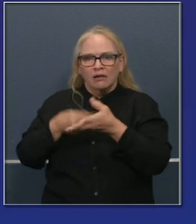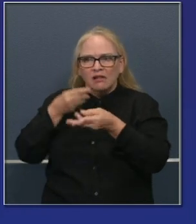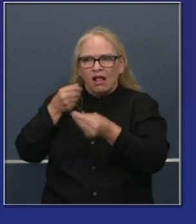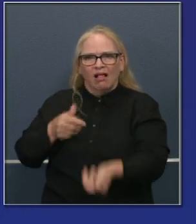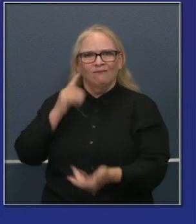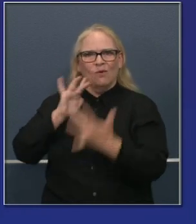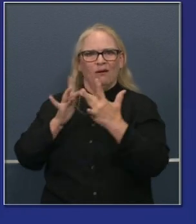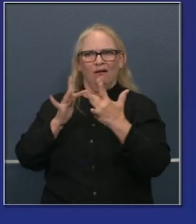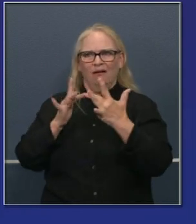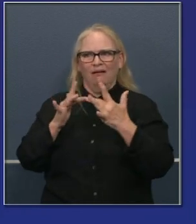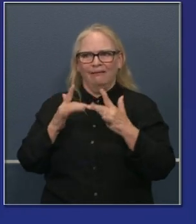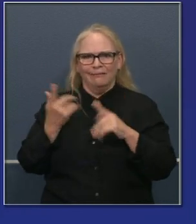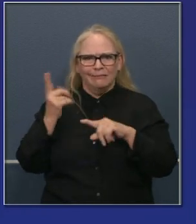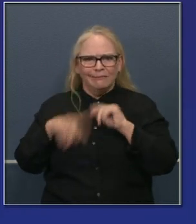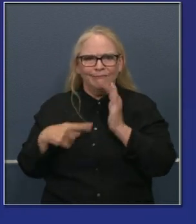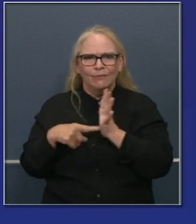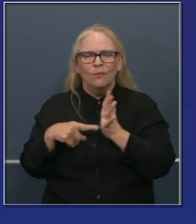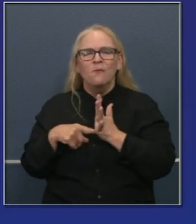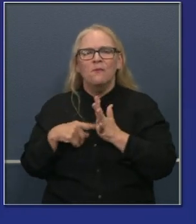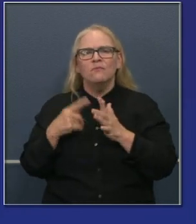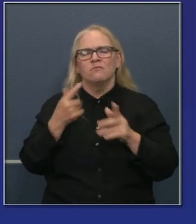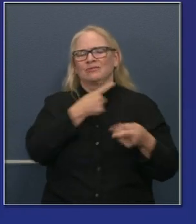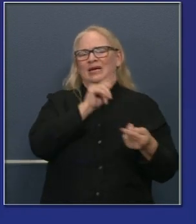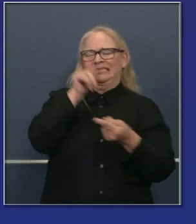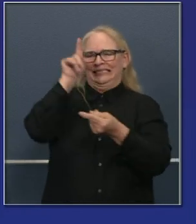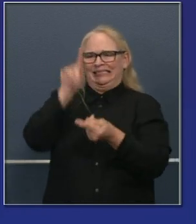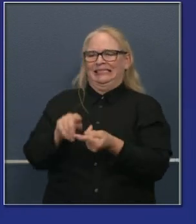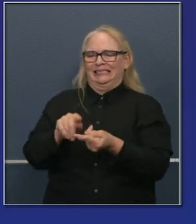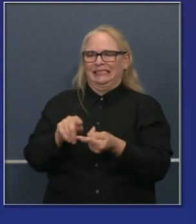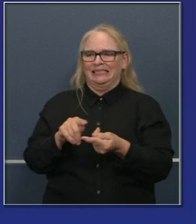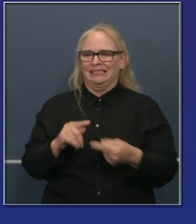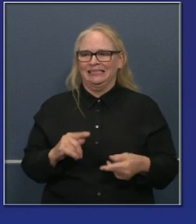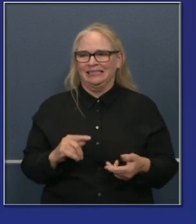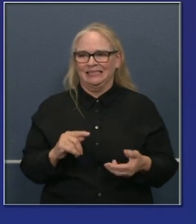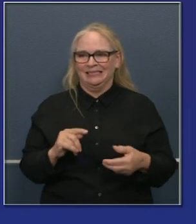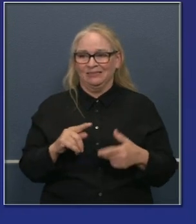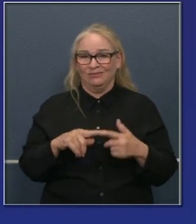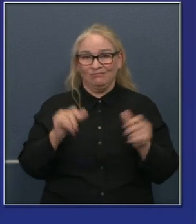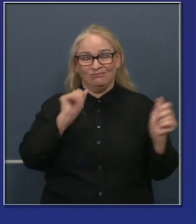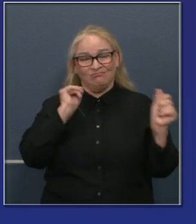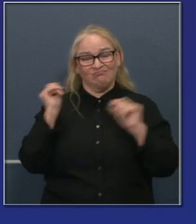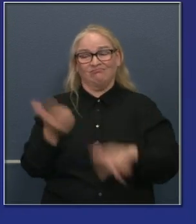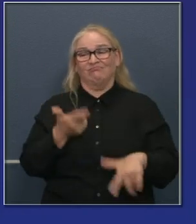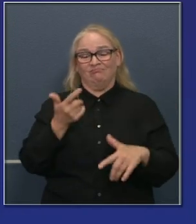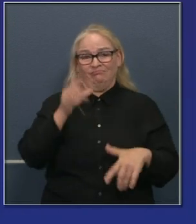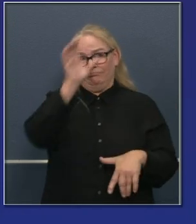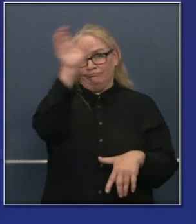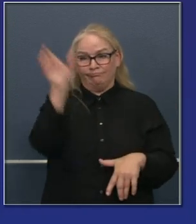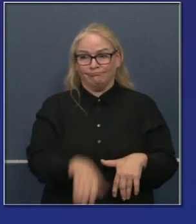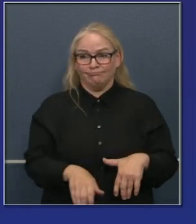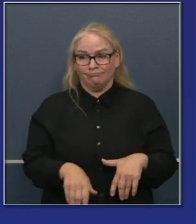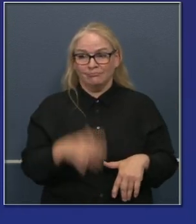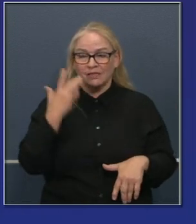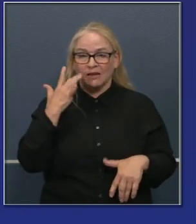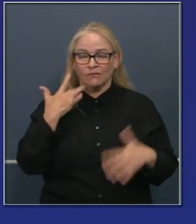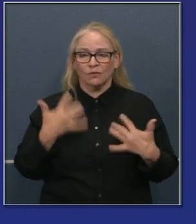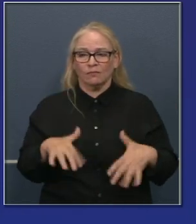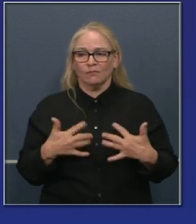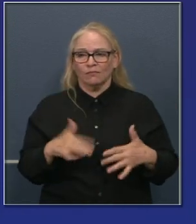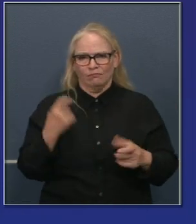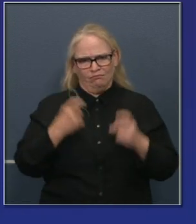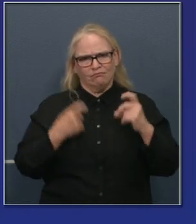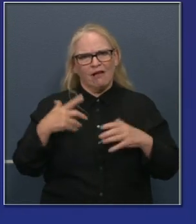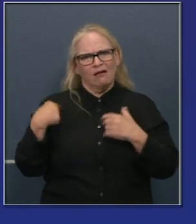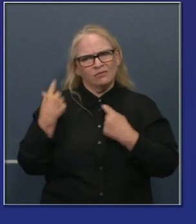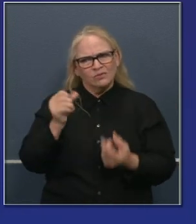half, in addition to all the philanthropic efforts that are underway. But we put that $5.3 billion up, and